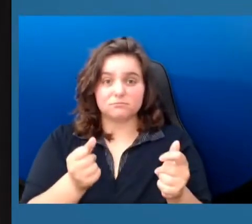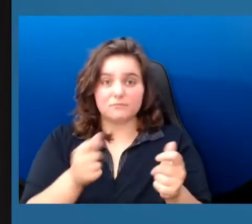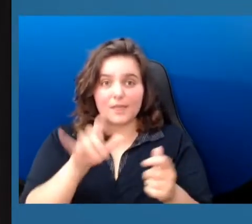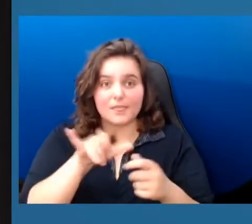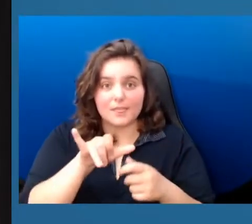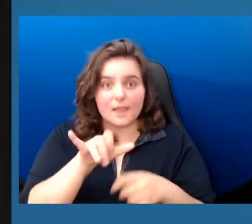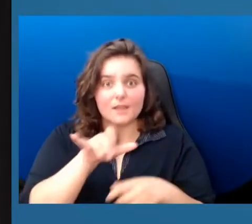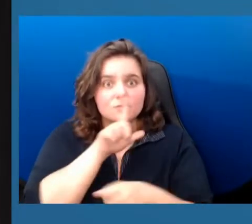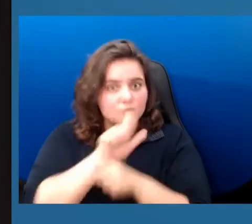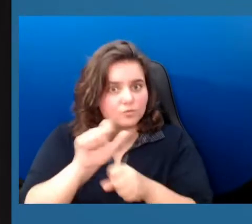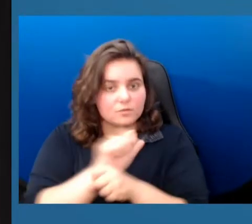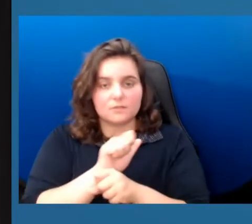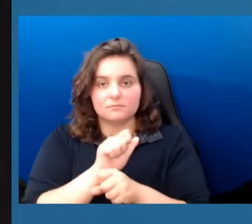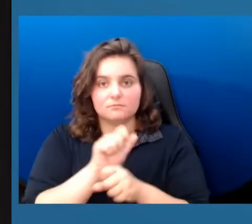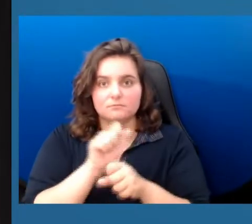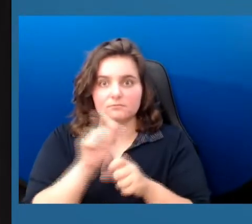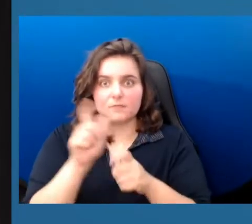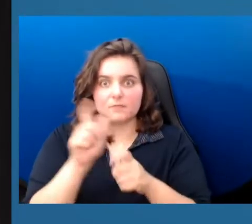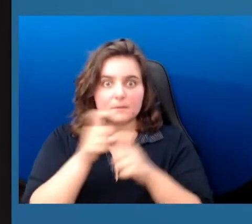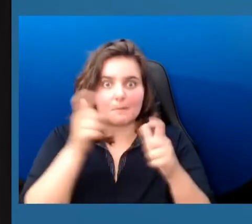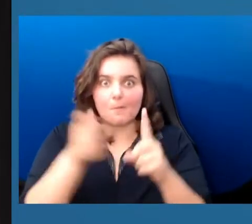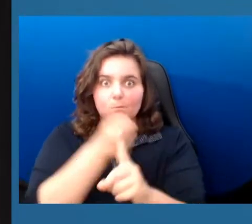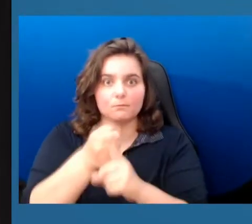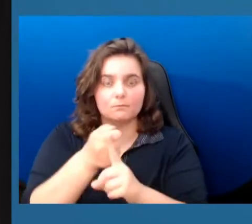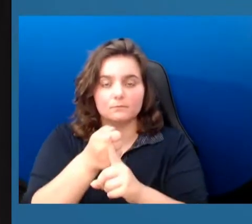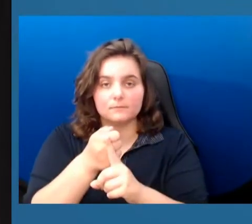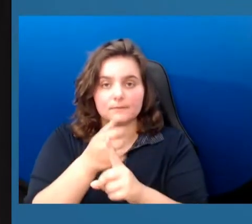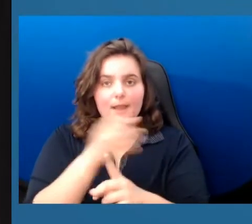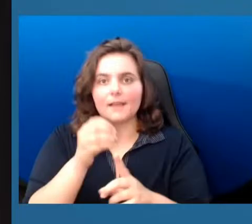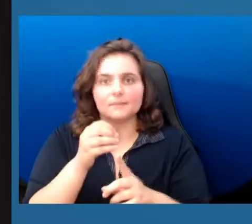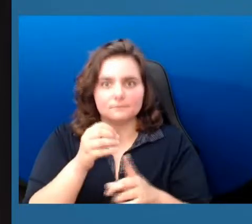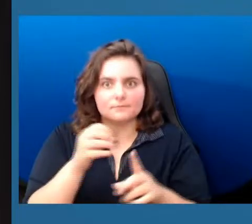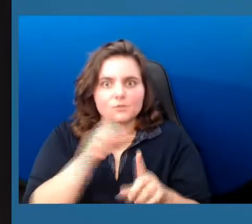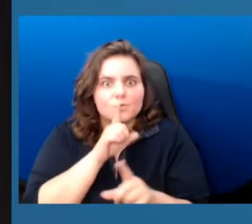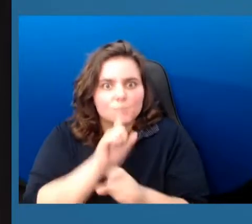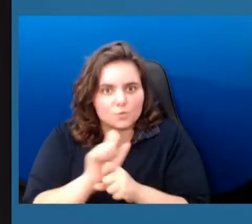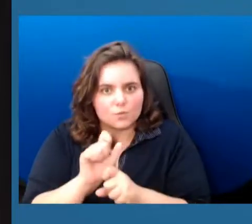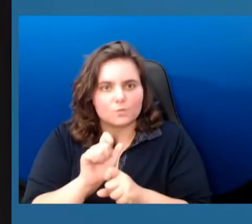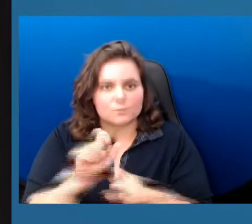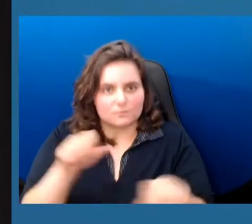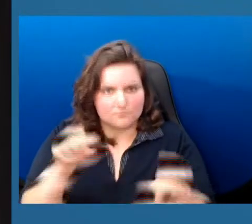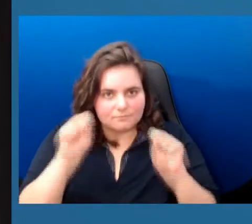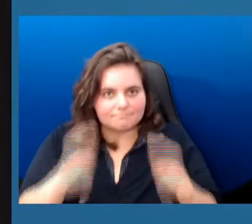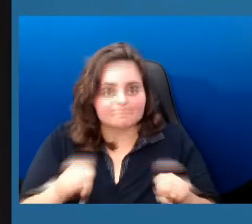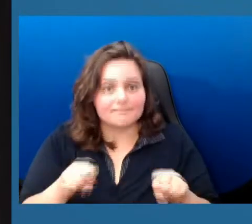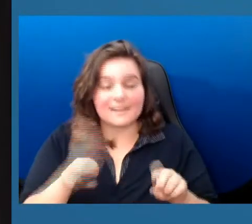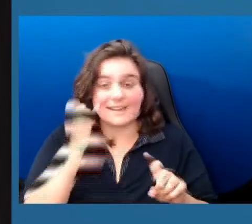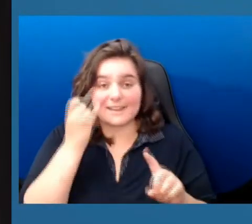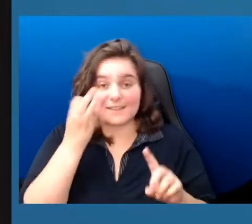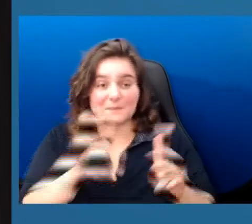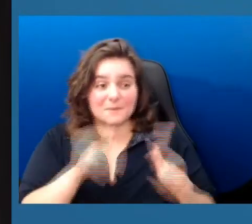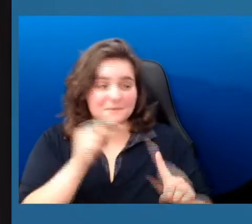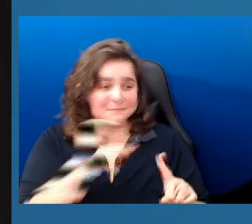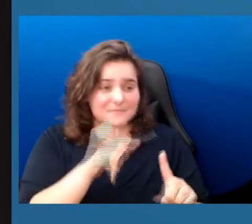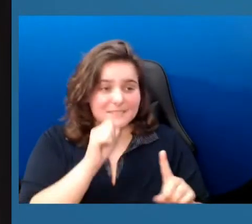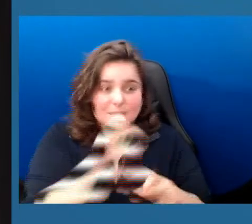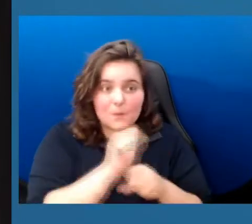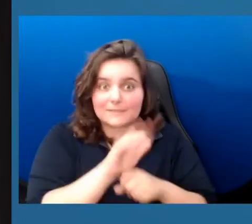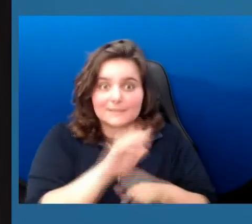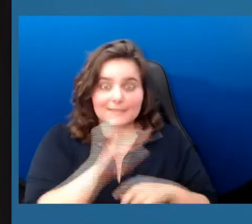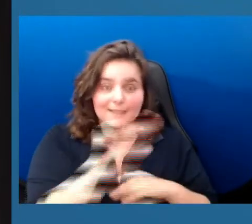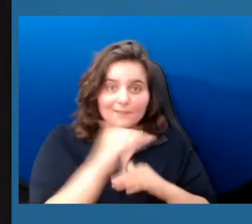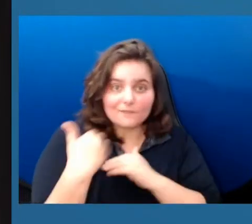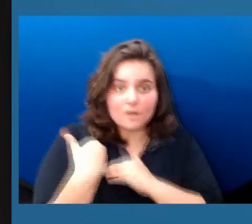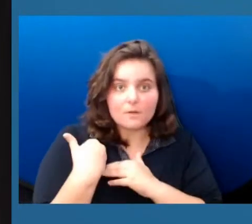it's tangible. It will help those who are out of work through no fault of their own be able to better meet their